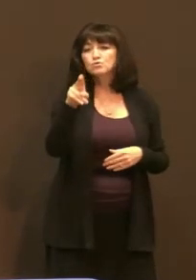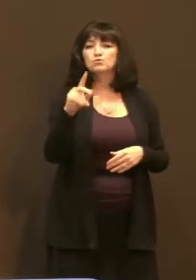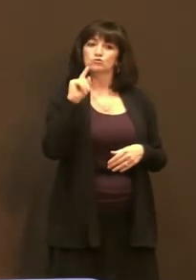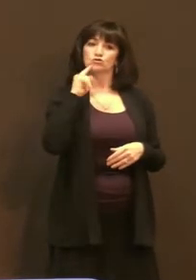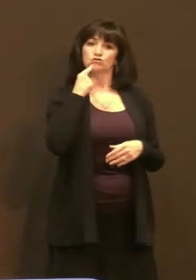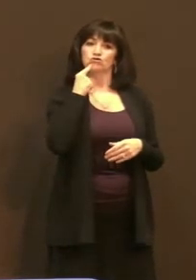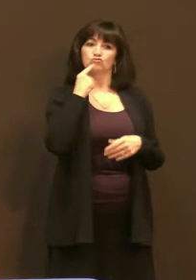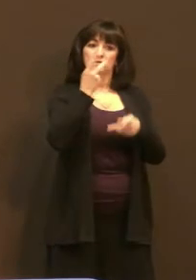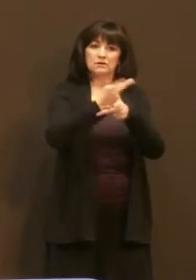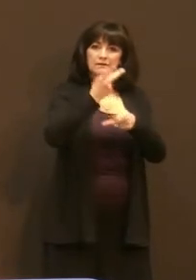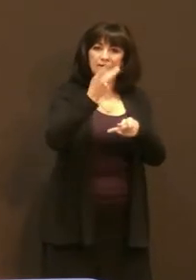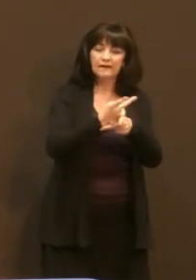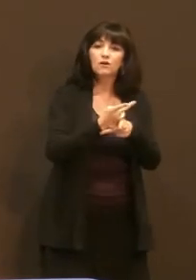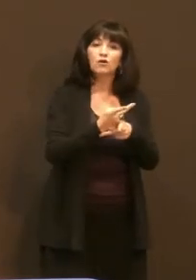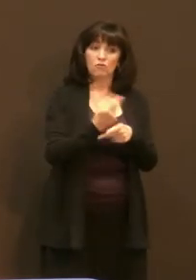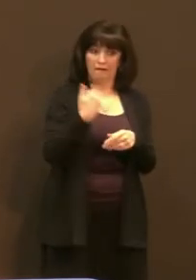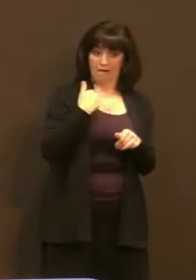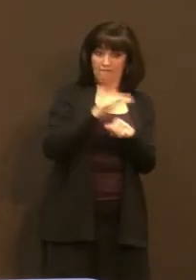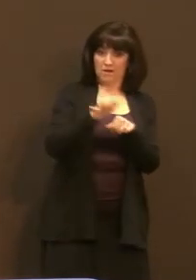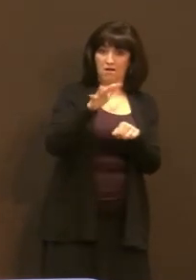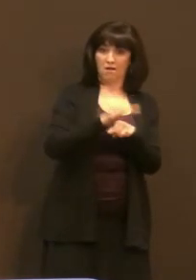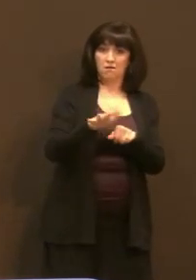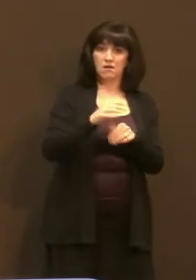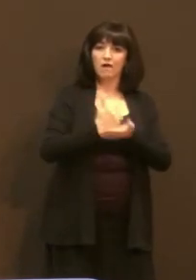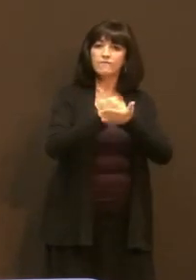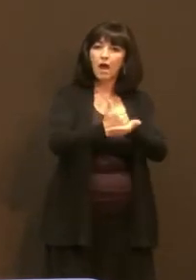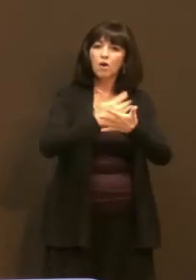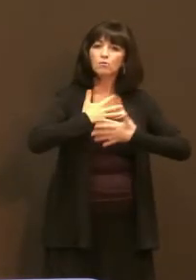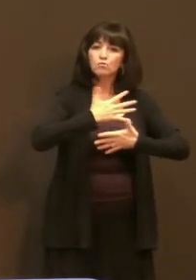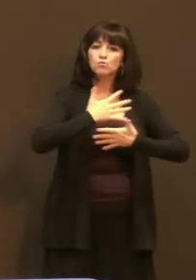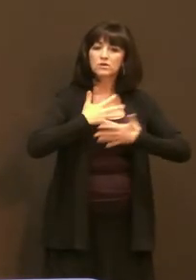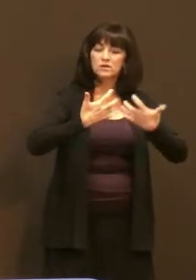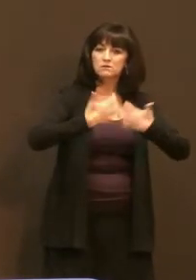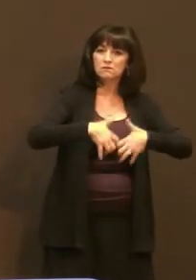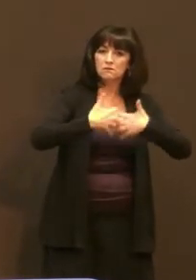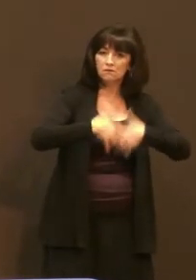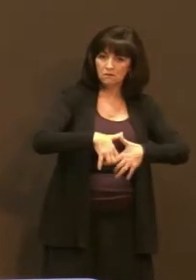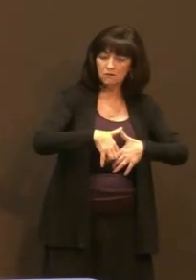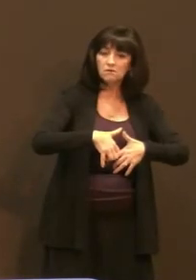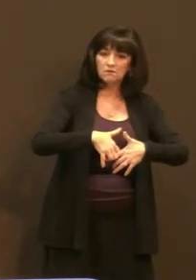enough ventilators. Anyway, if you assume that 20%